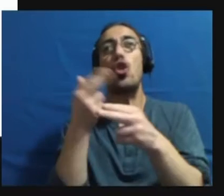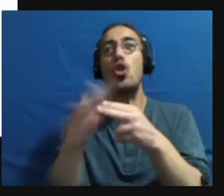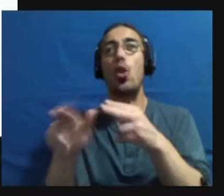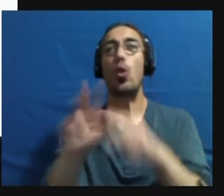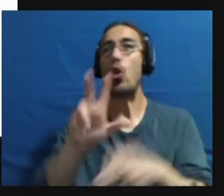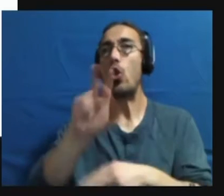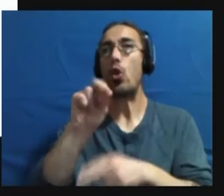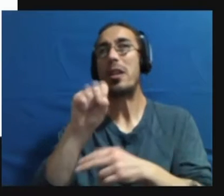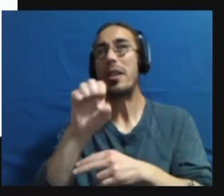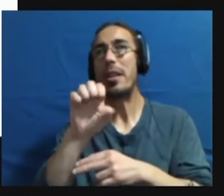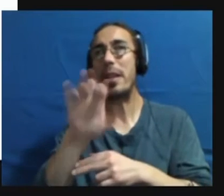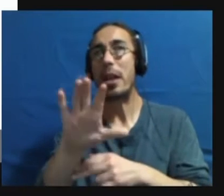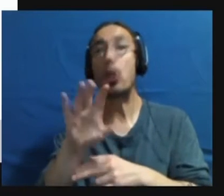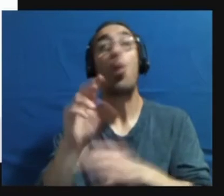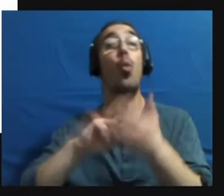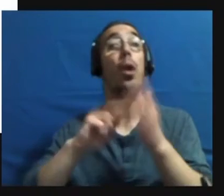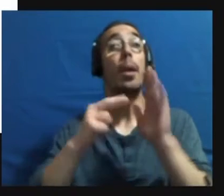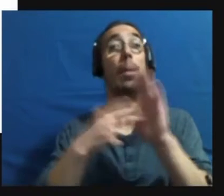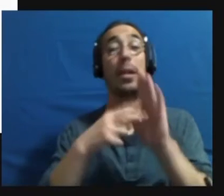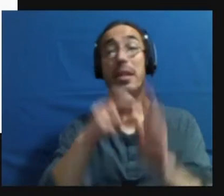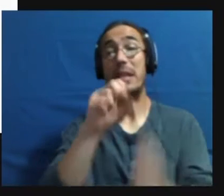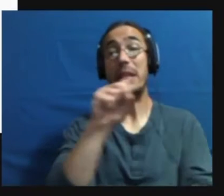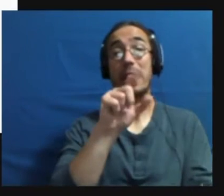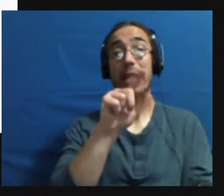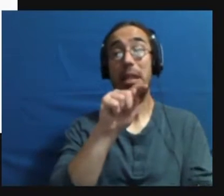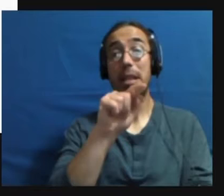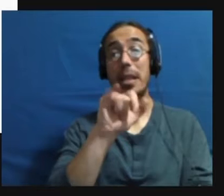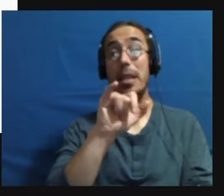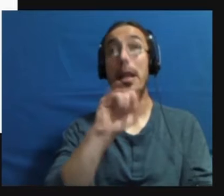into what stimming is.